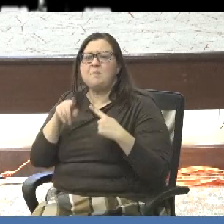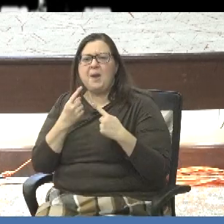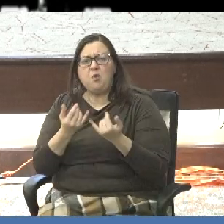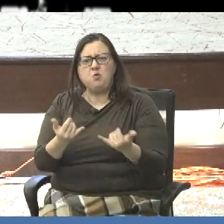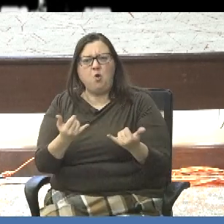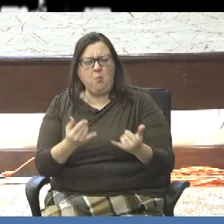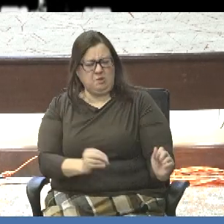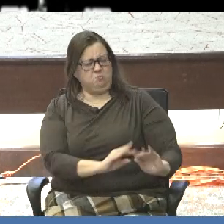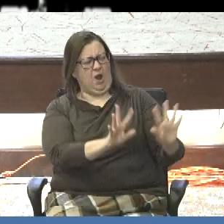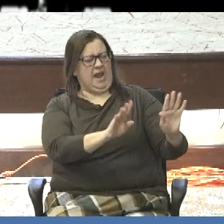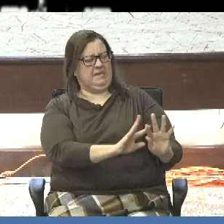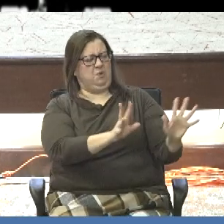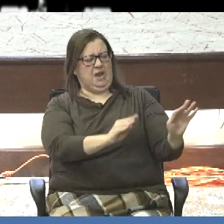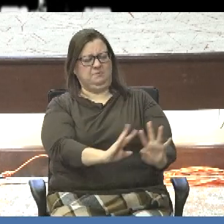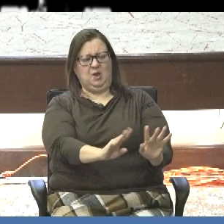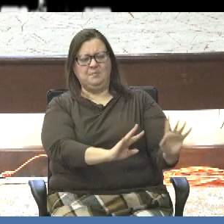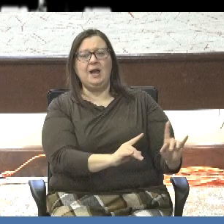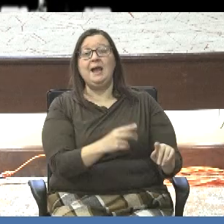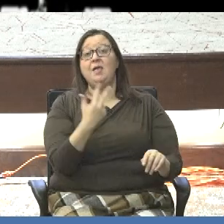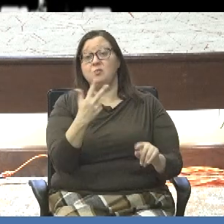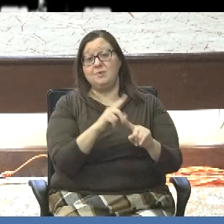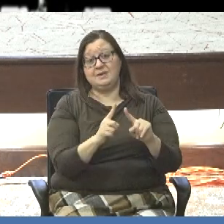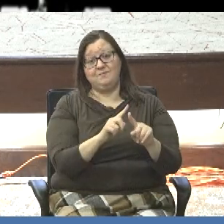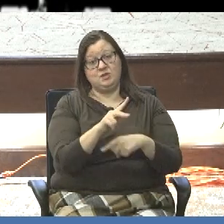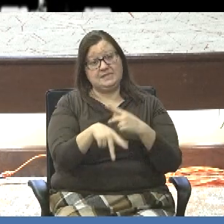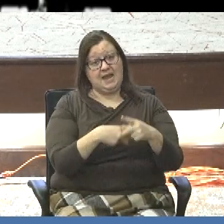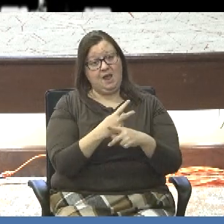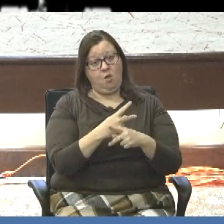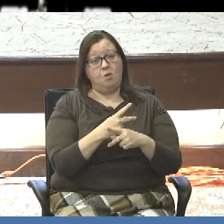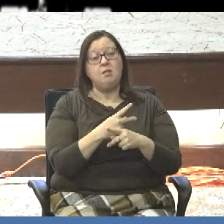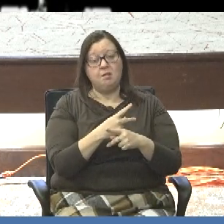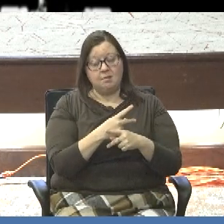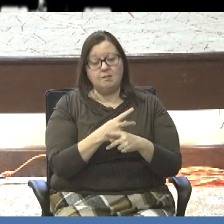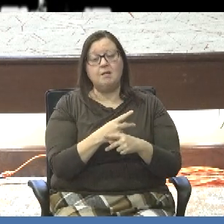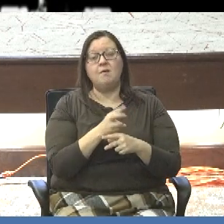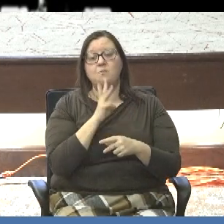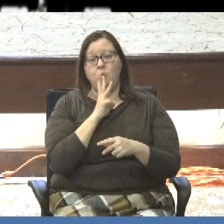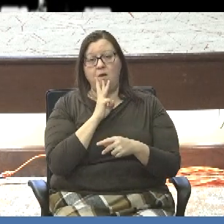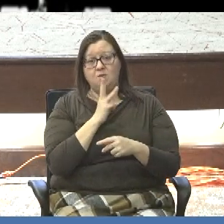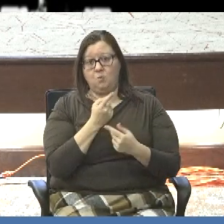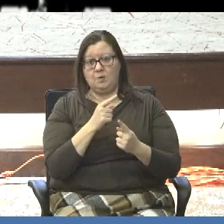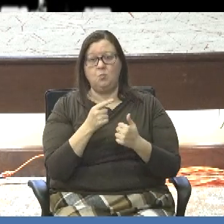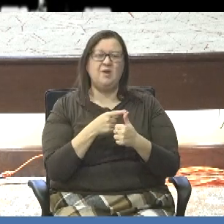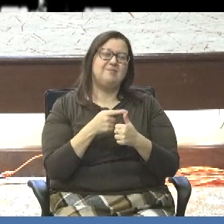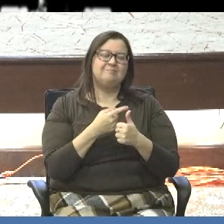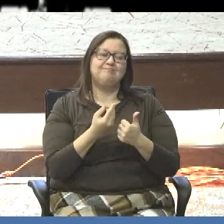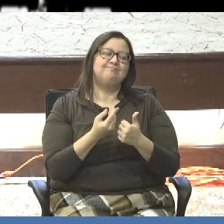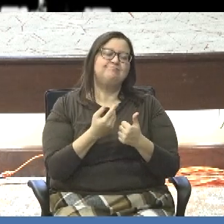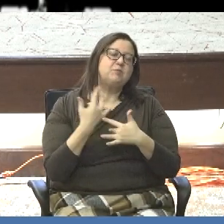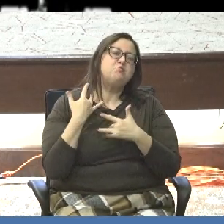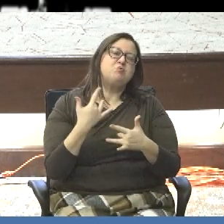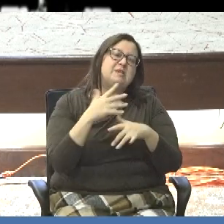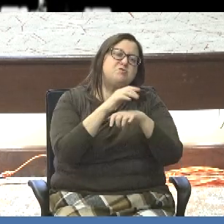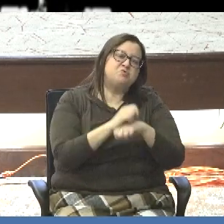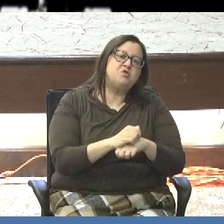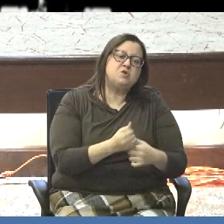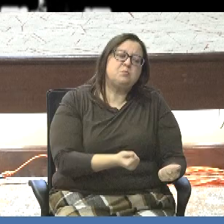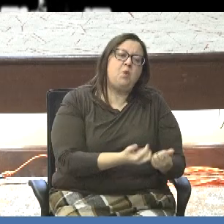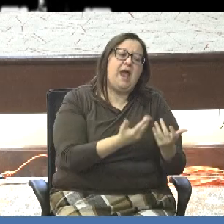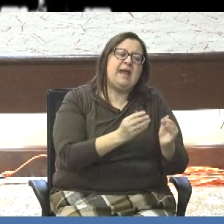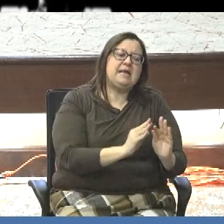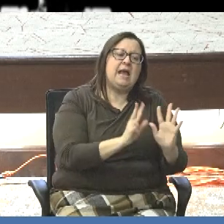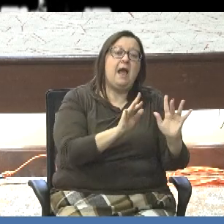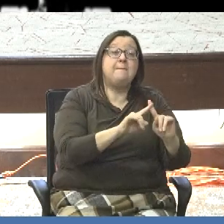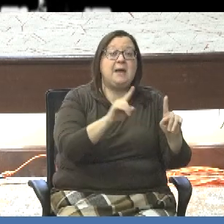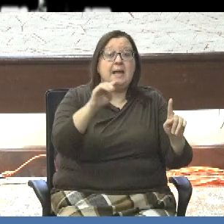parks, and we're incorporating 3 different styles of water features. One of them being the traditional spray, but then adding